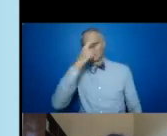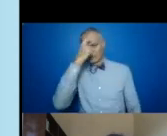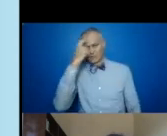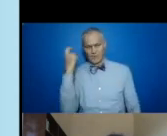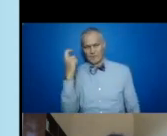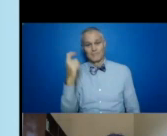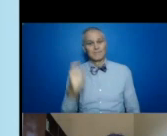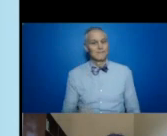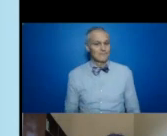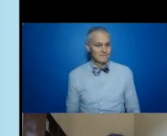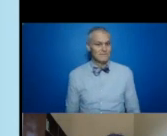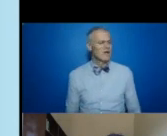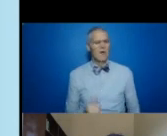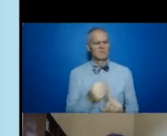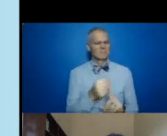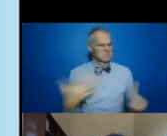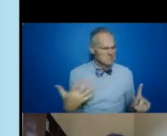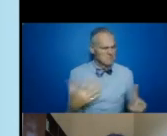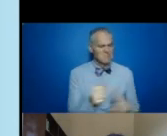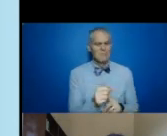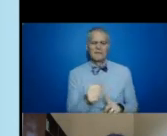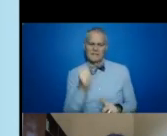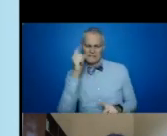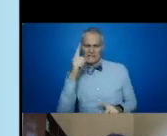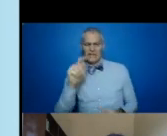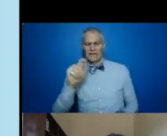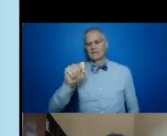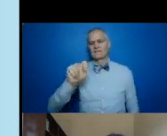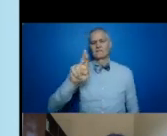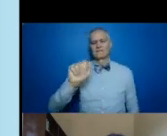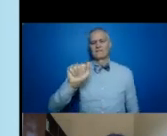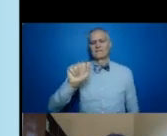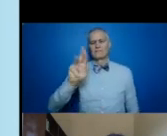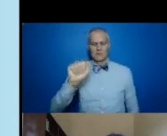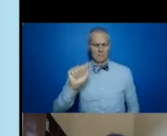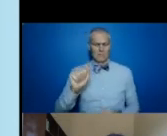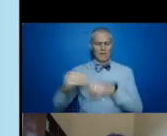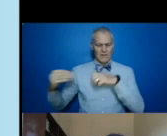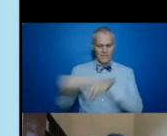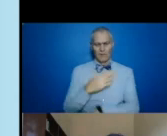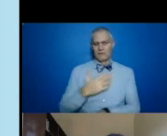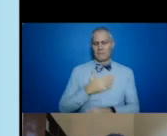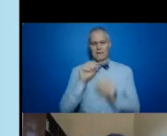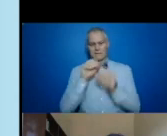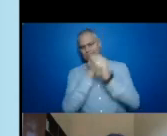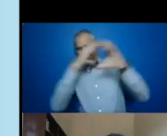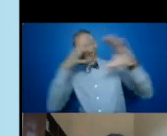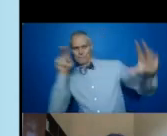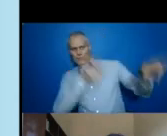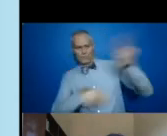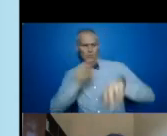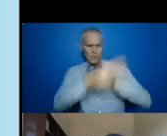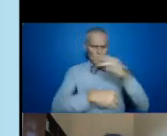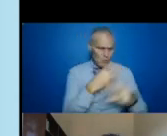amount of time talking about it, but please know that trauma shapes how we think about the world, how we see the world, how we interpret and relate